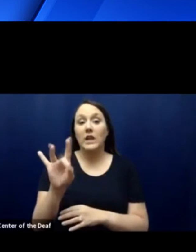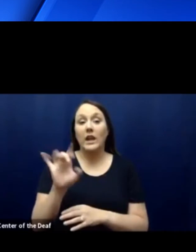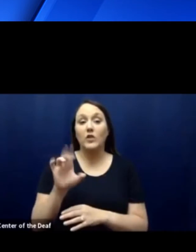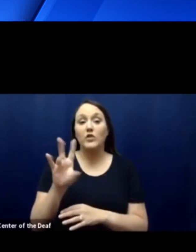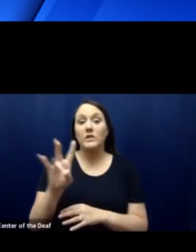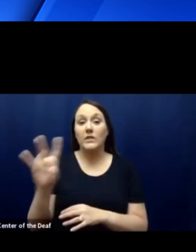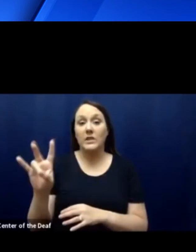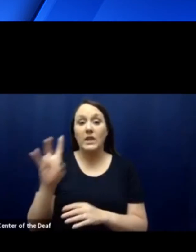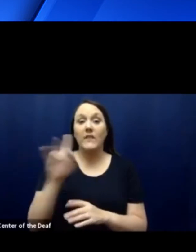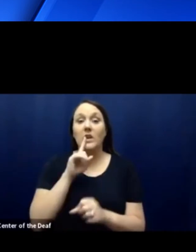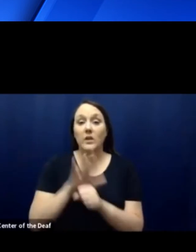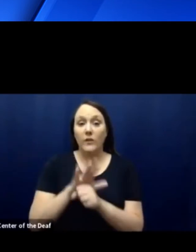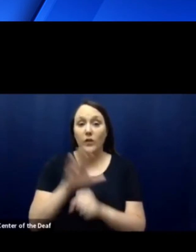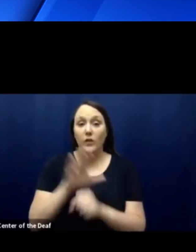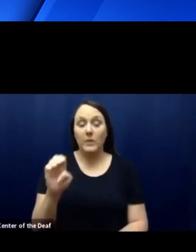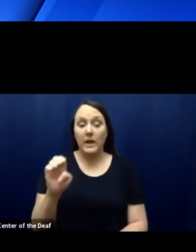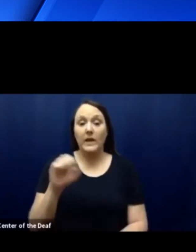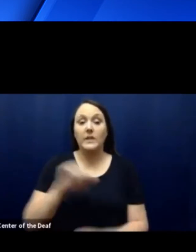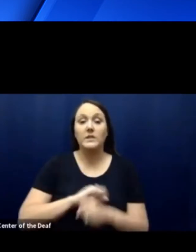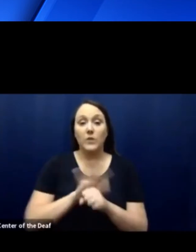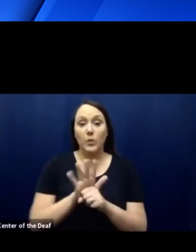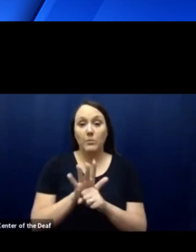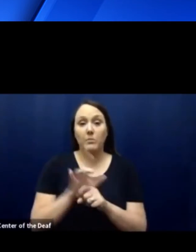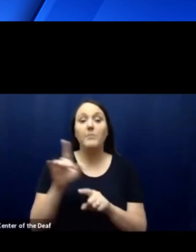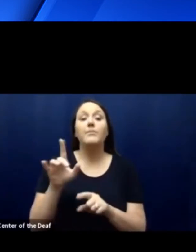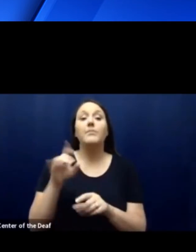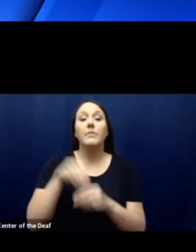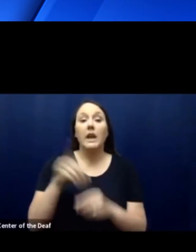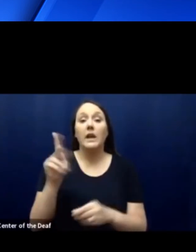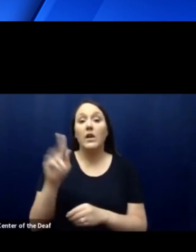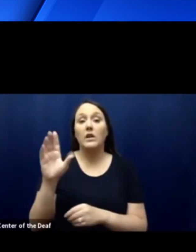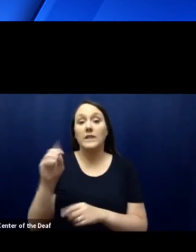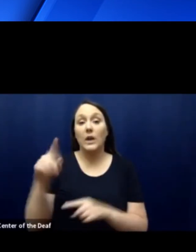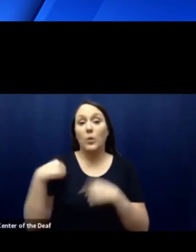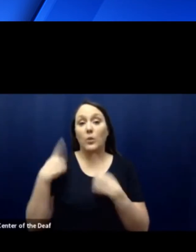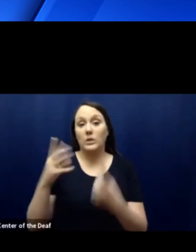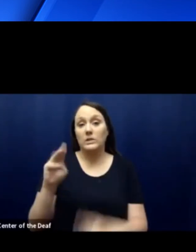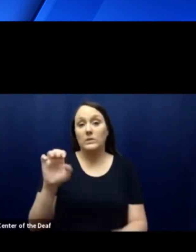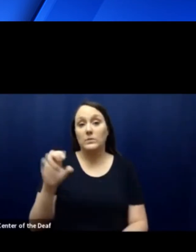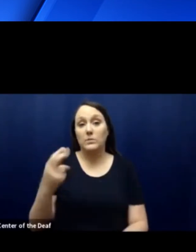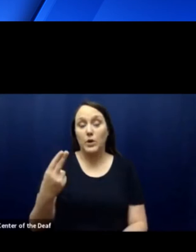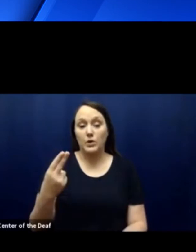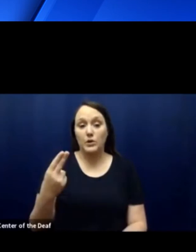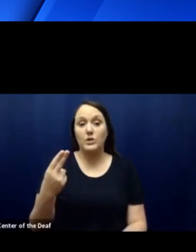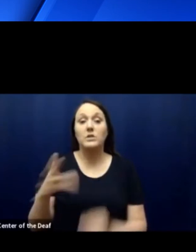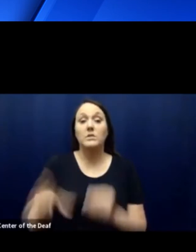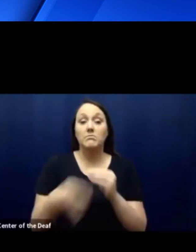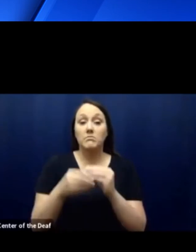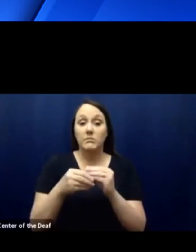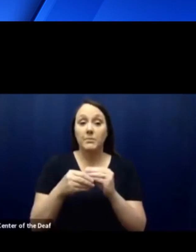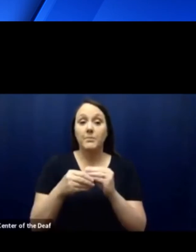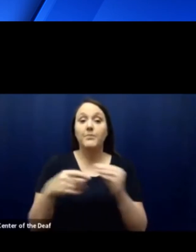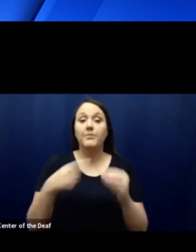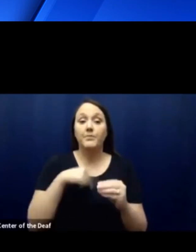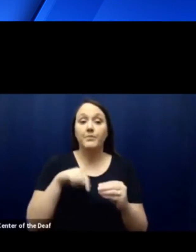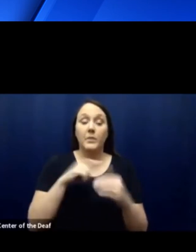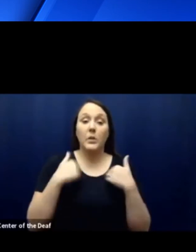7,877 confirmed cases of COVID-19 in Knox County since March. Additionally, we